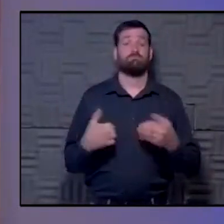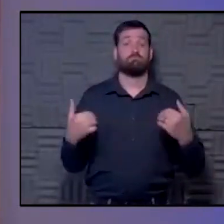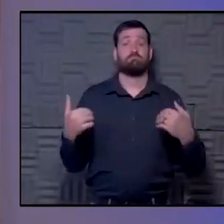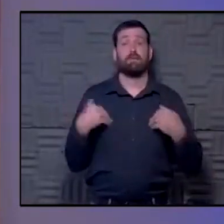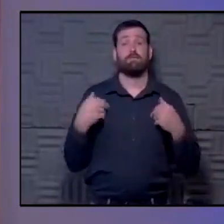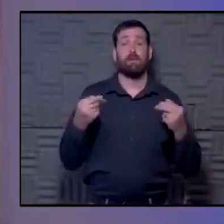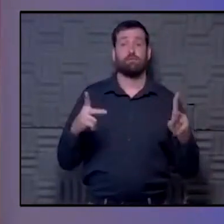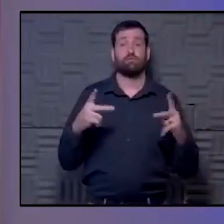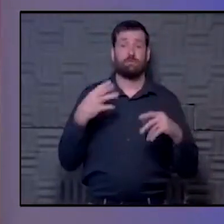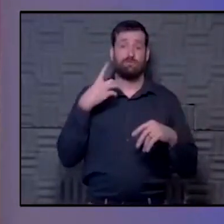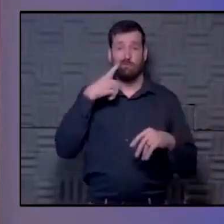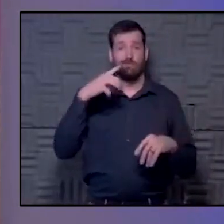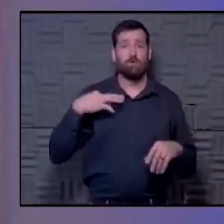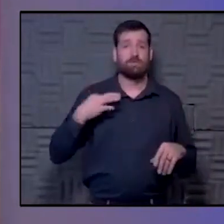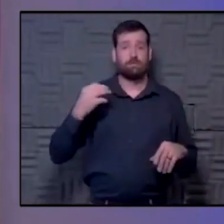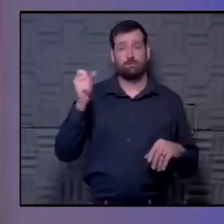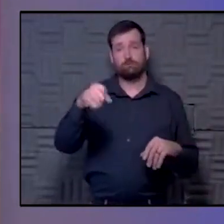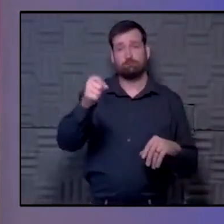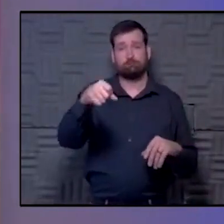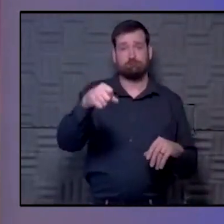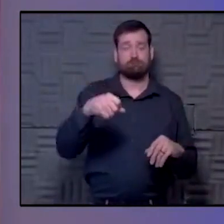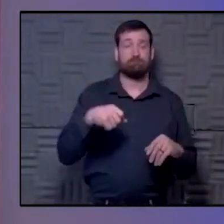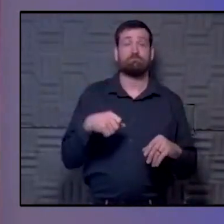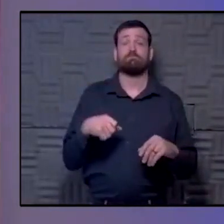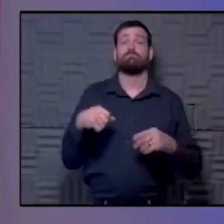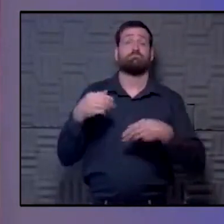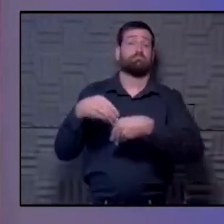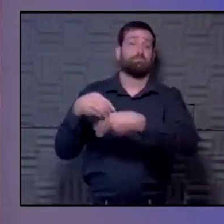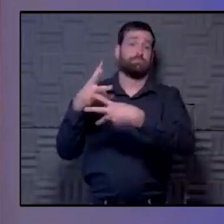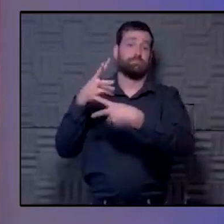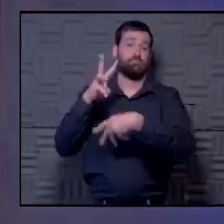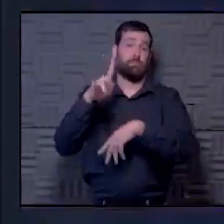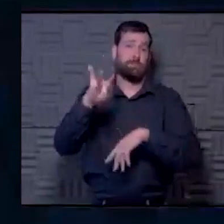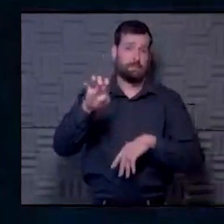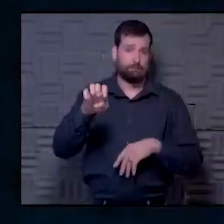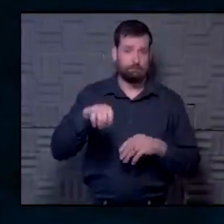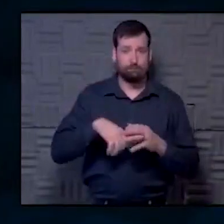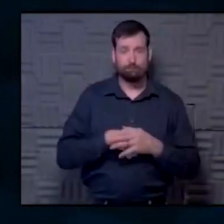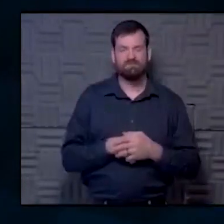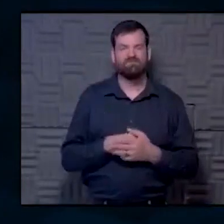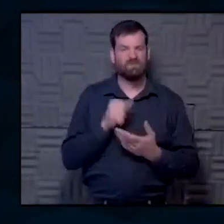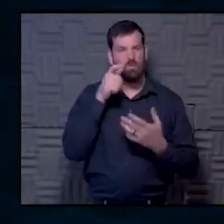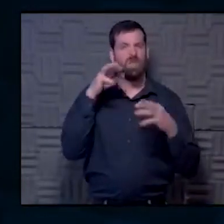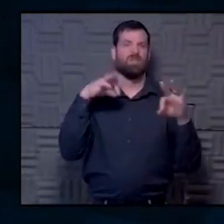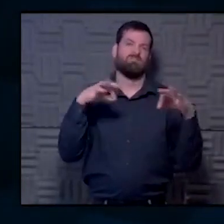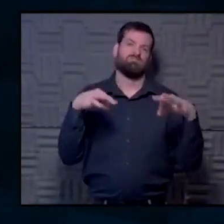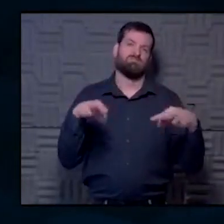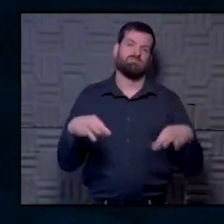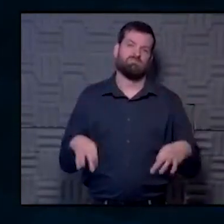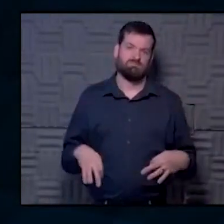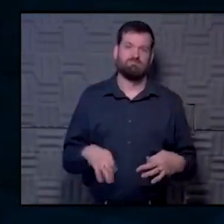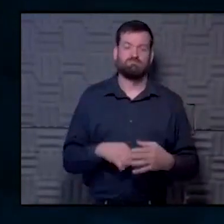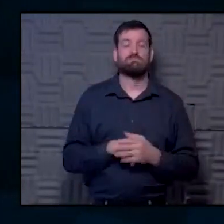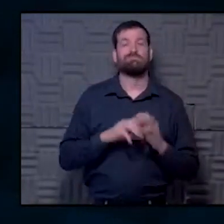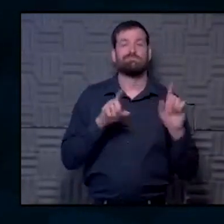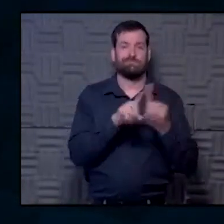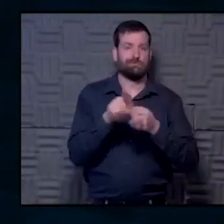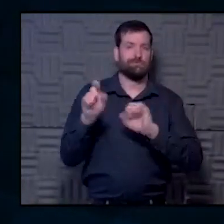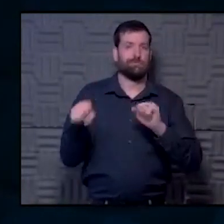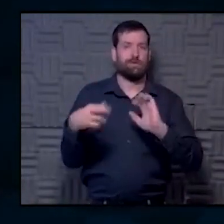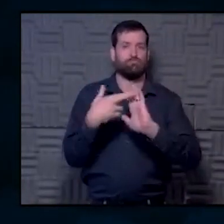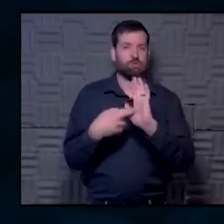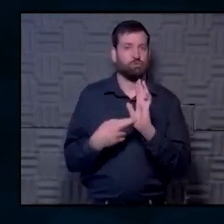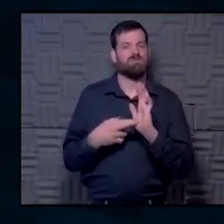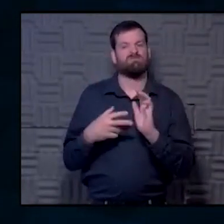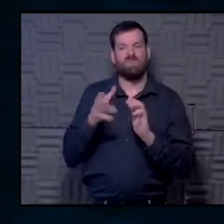for volunteers, no doubt, and to go to our website, and that'll give you the information, and you can register right there, and then